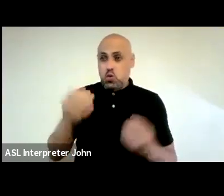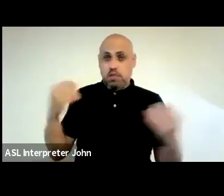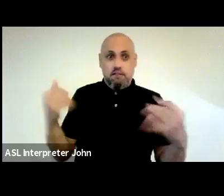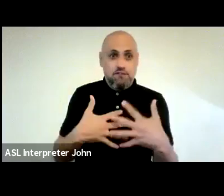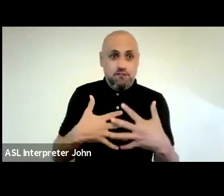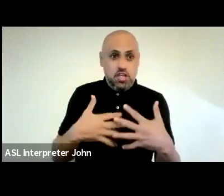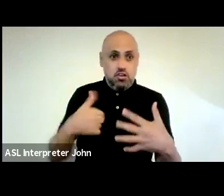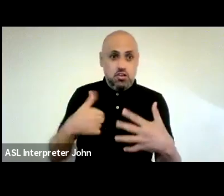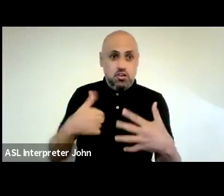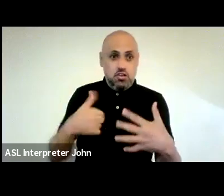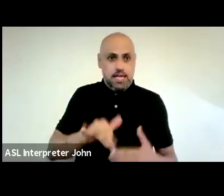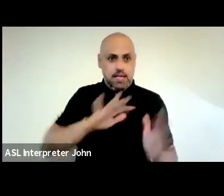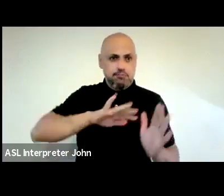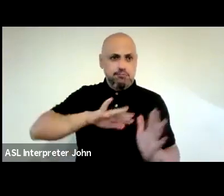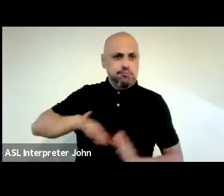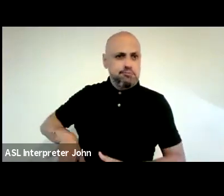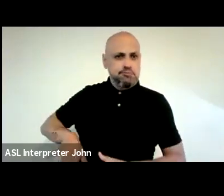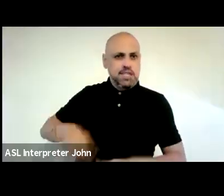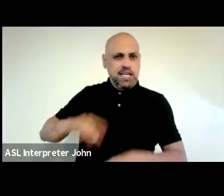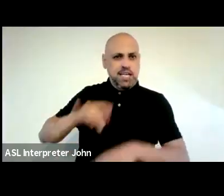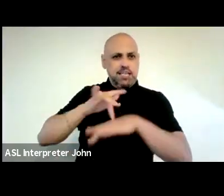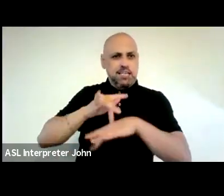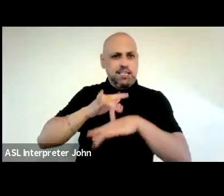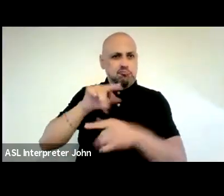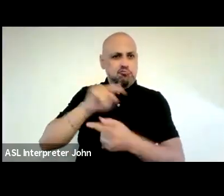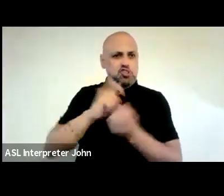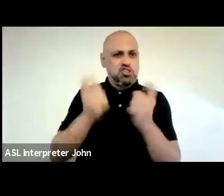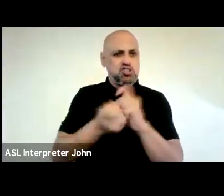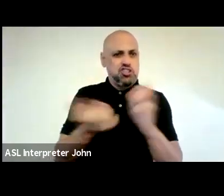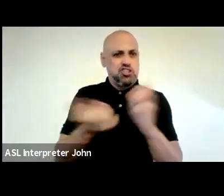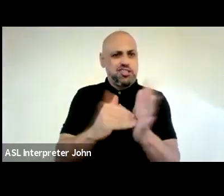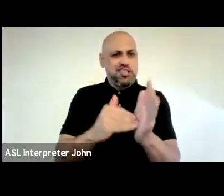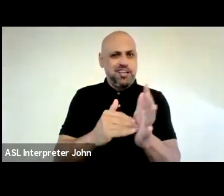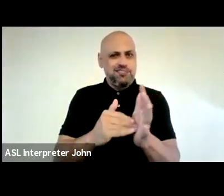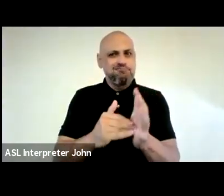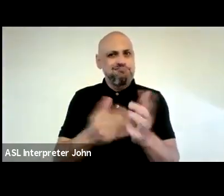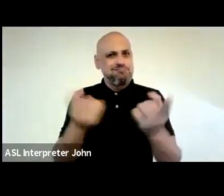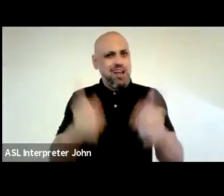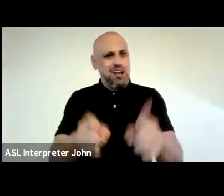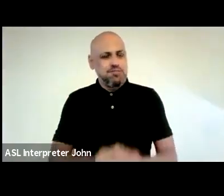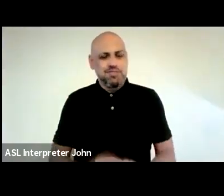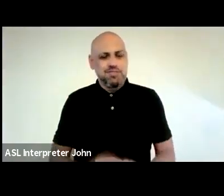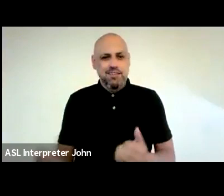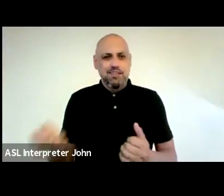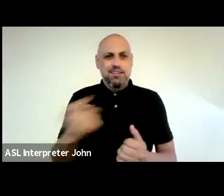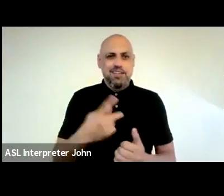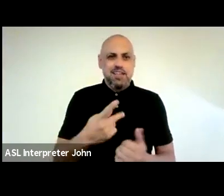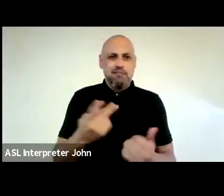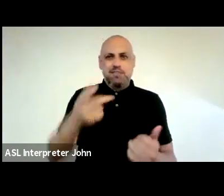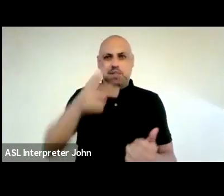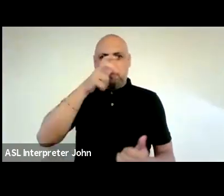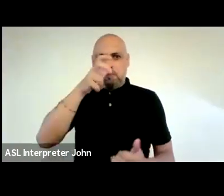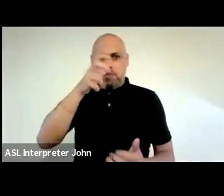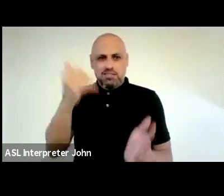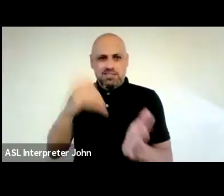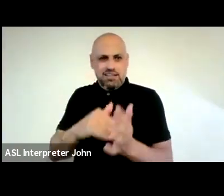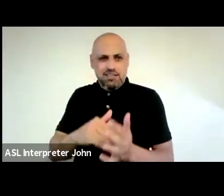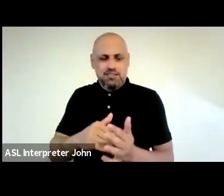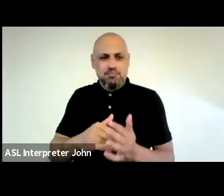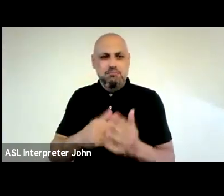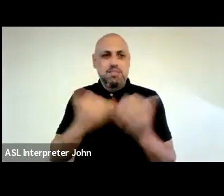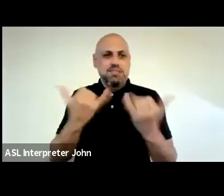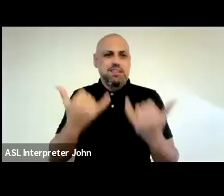subsiding, the obsessions had to morph again, and they did, returning to bugs, but this time